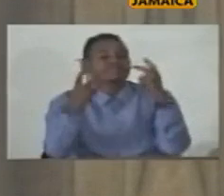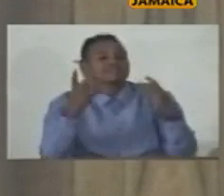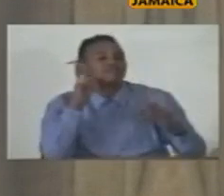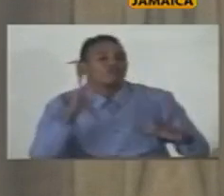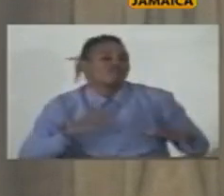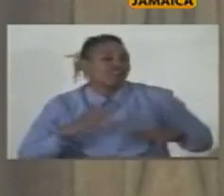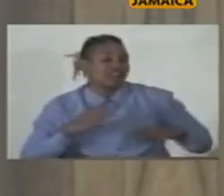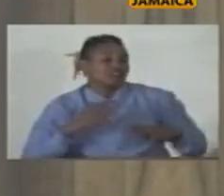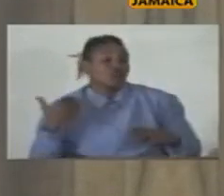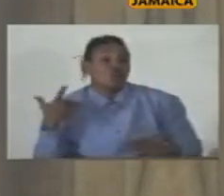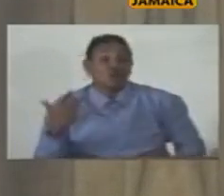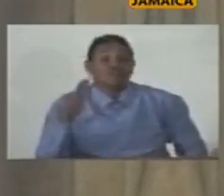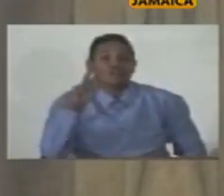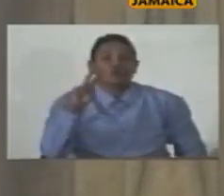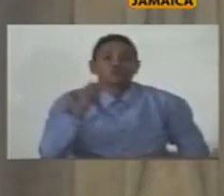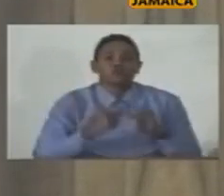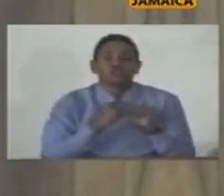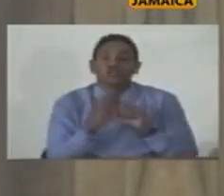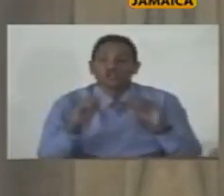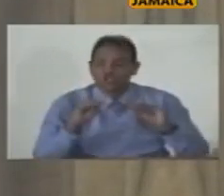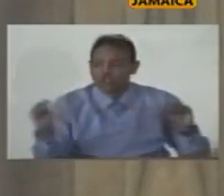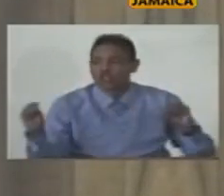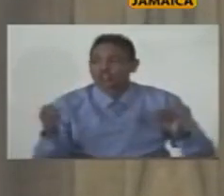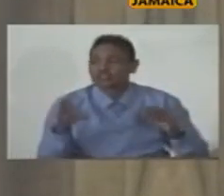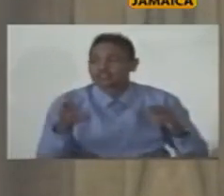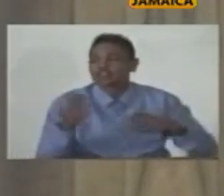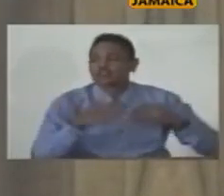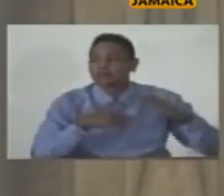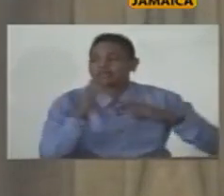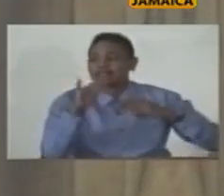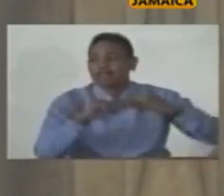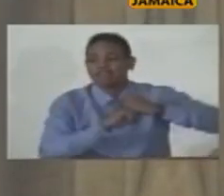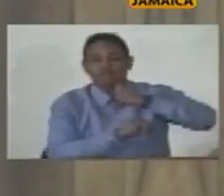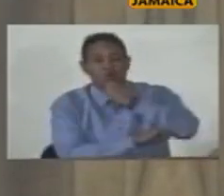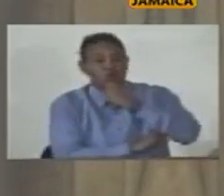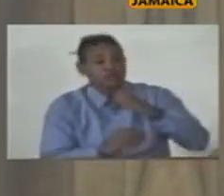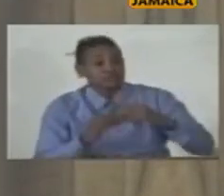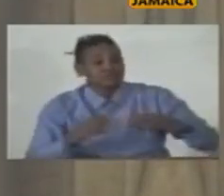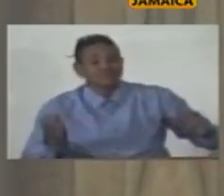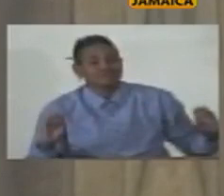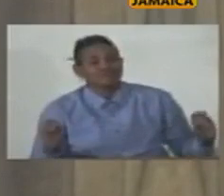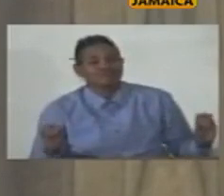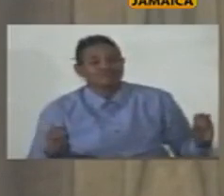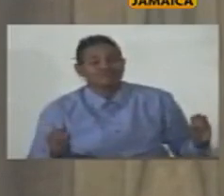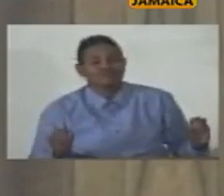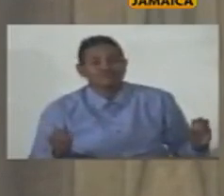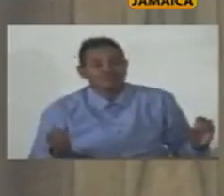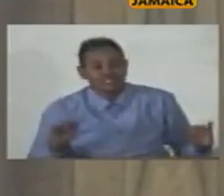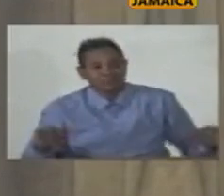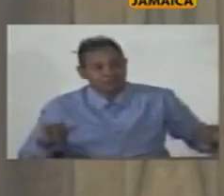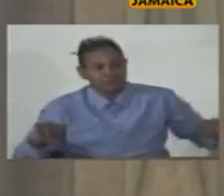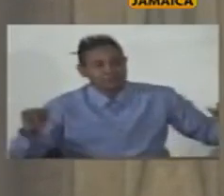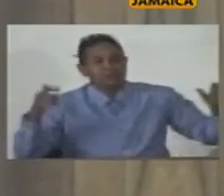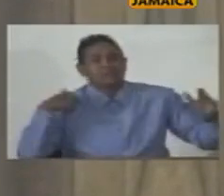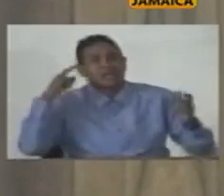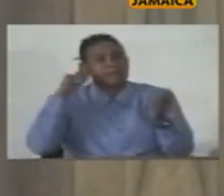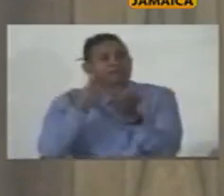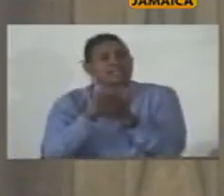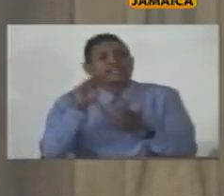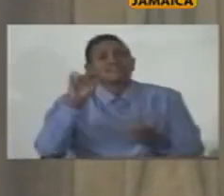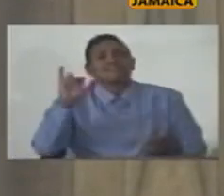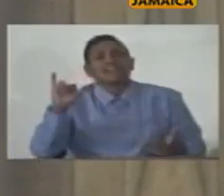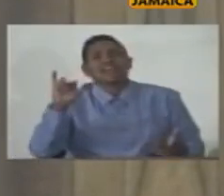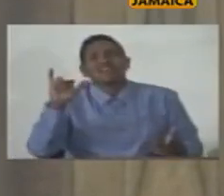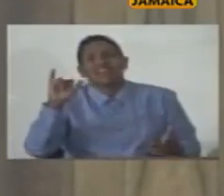nothing has been done to build on this foundation. I believe the investment on Navy Island and Dragon Bay will